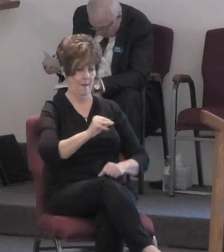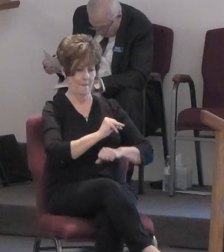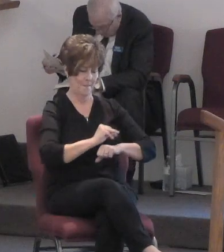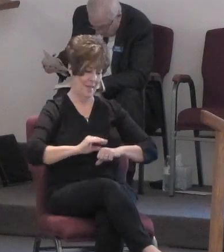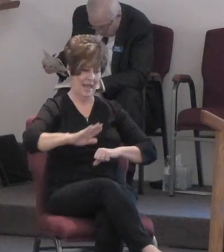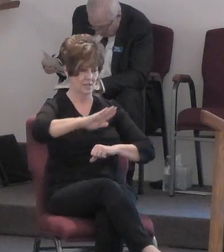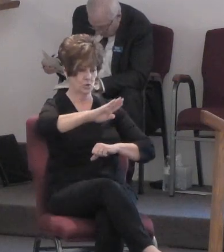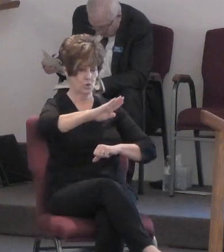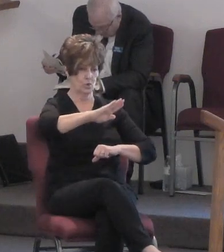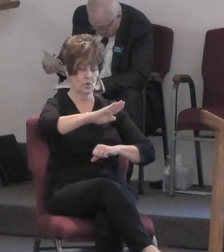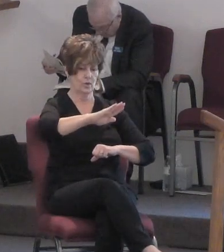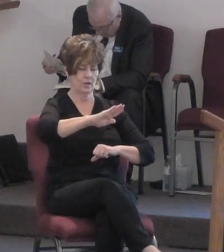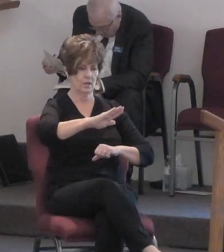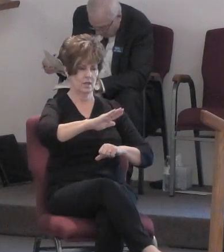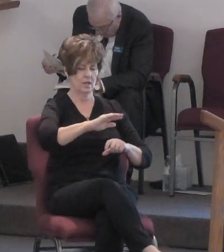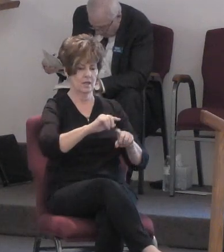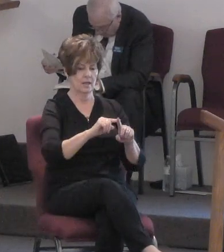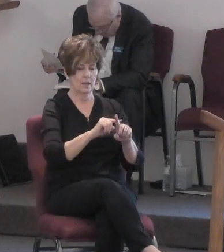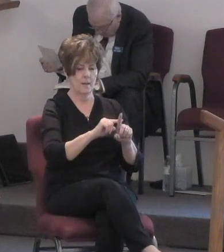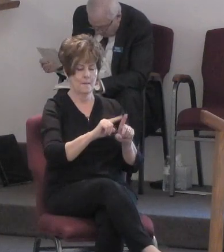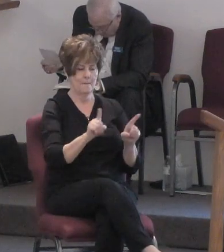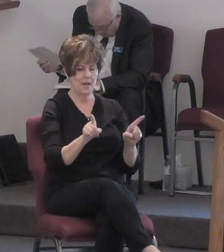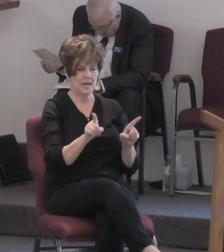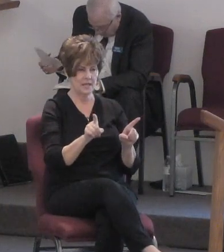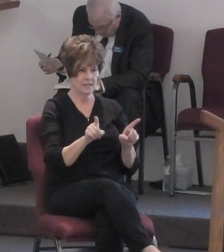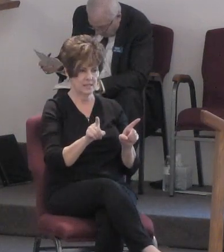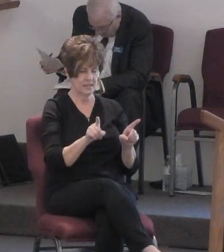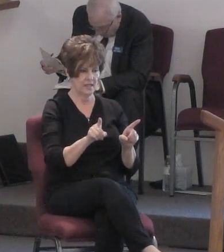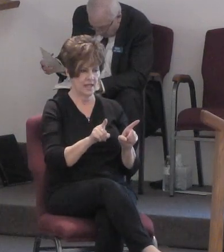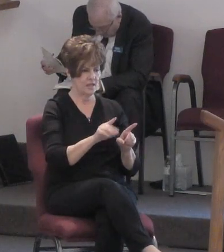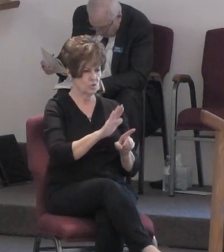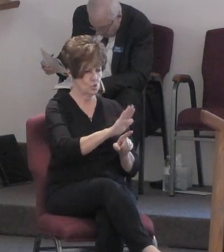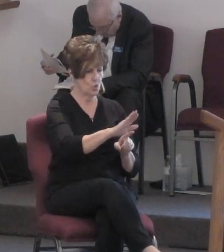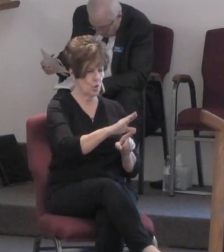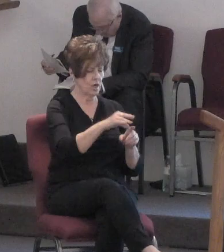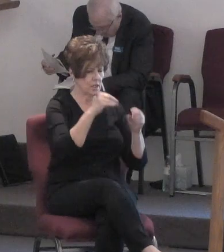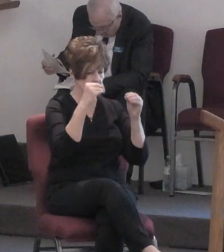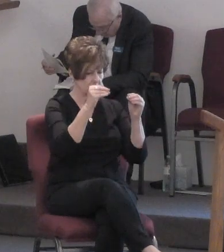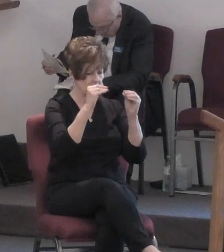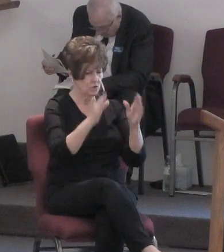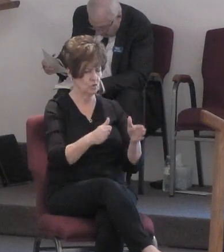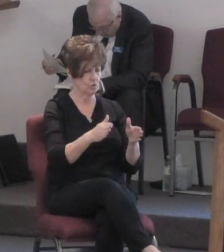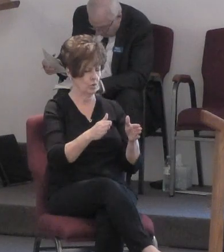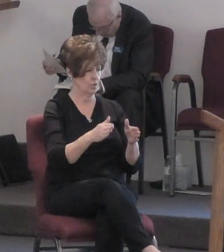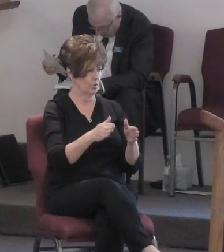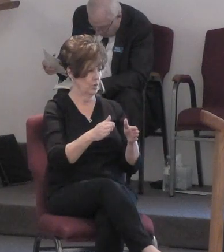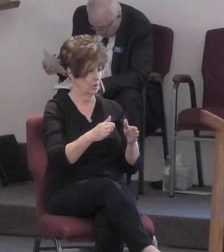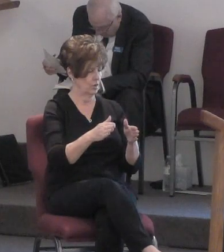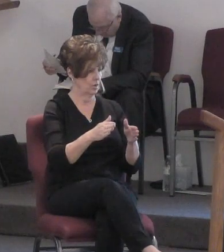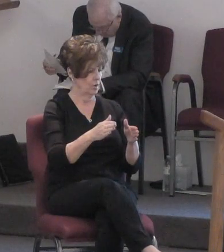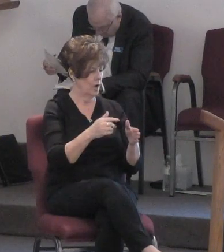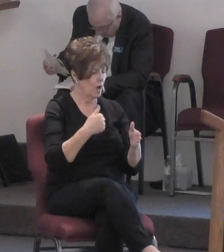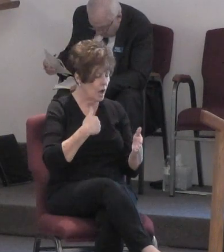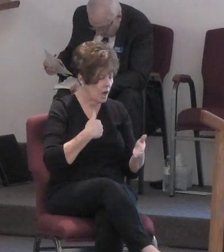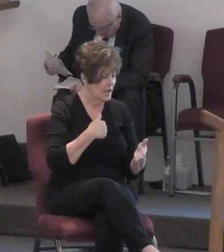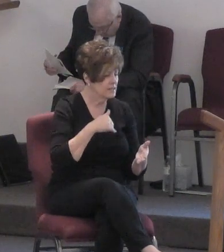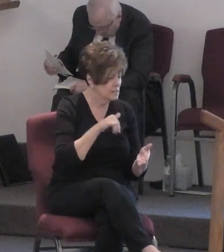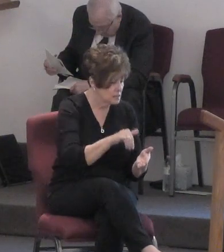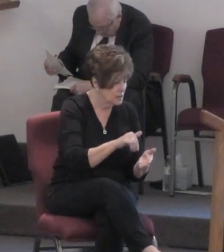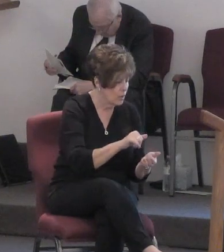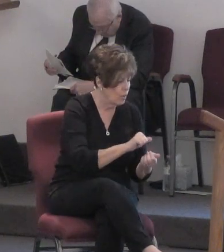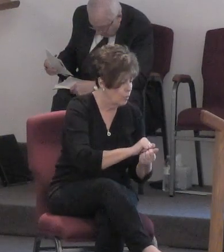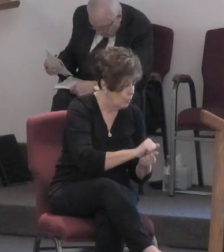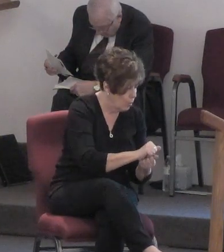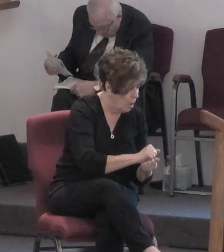But I, as your teacher and master, washed your